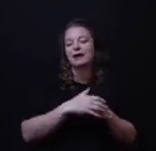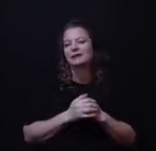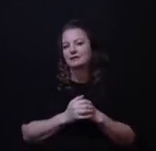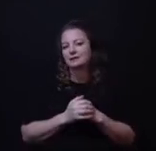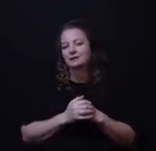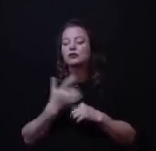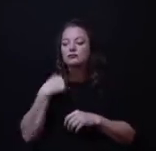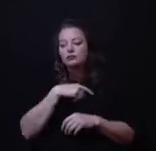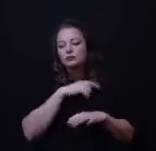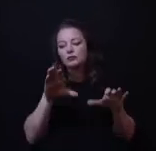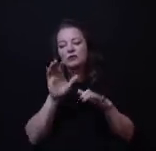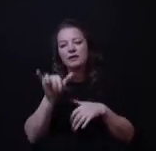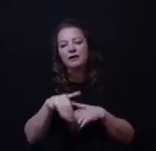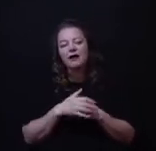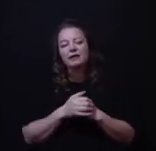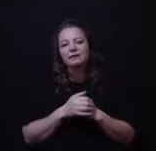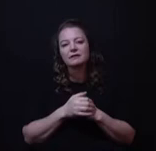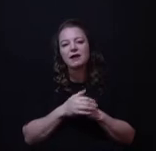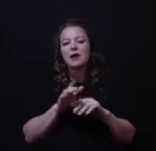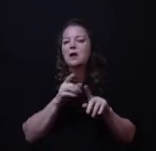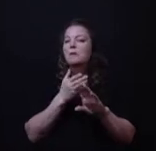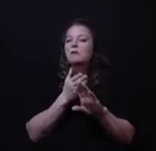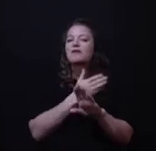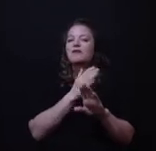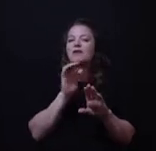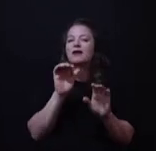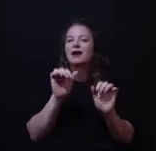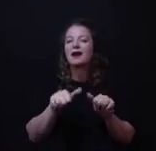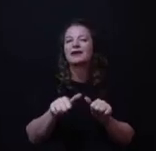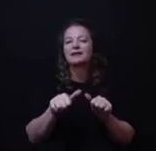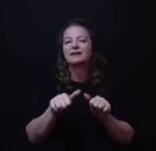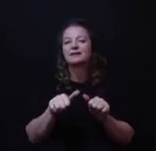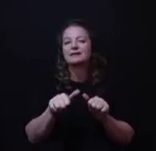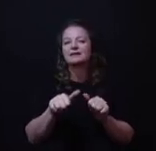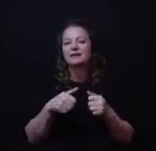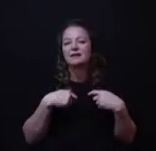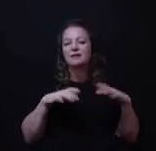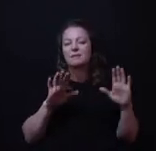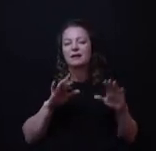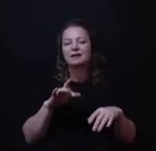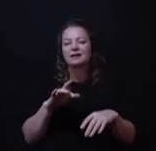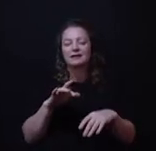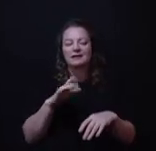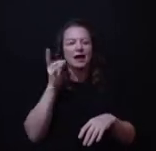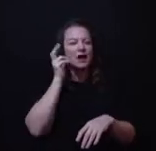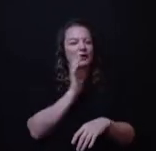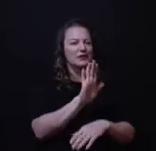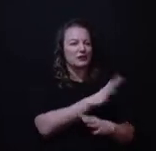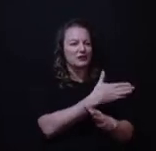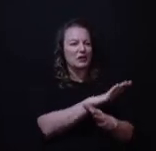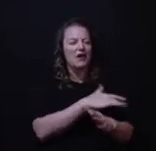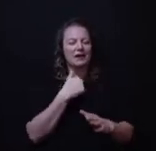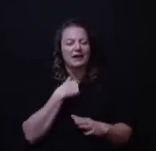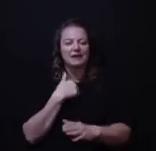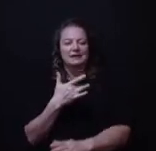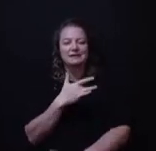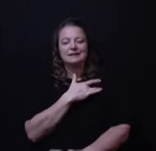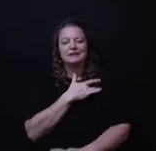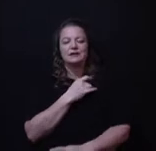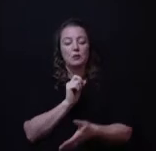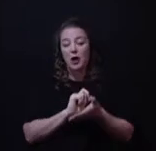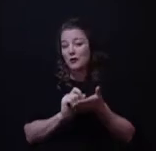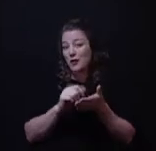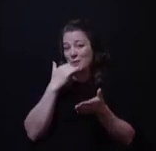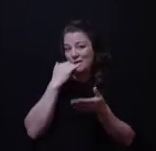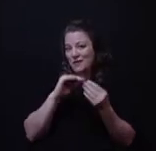We did that. But before I could get up, that song convicted me so much. I said, okay, Donald, here. I wrote down my phone number. I gave it to him. I reached